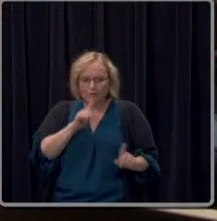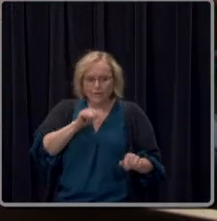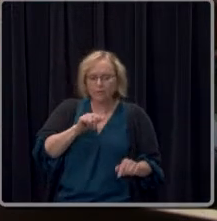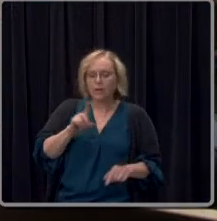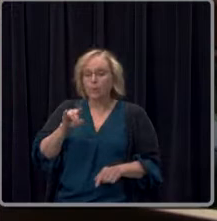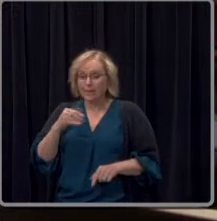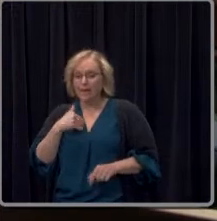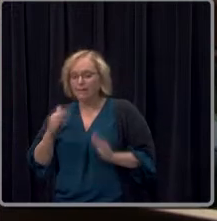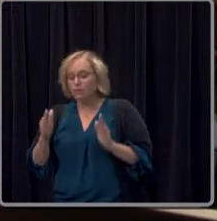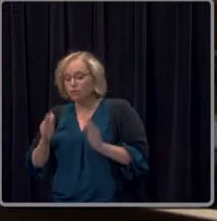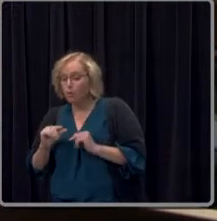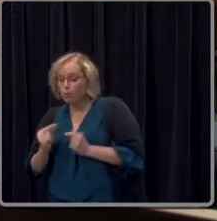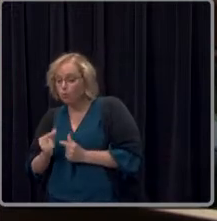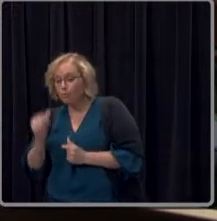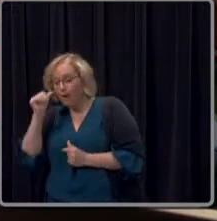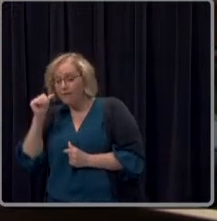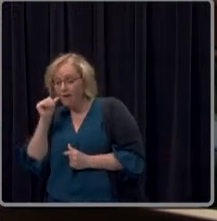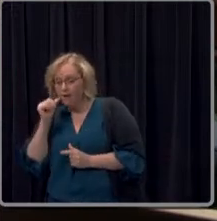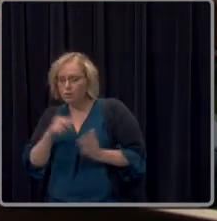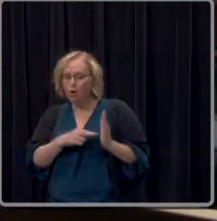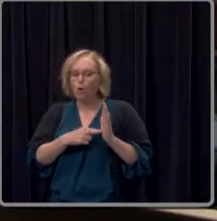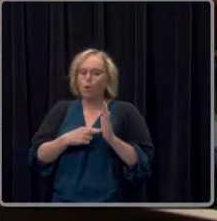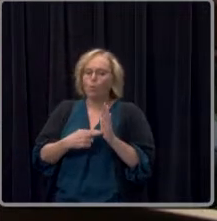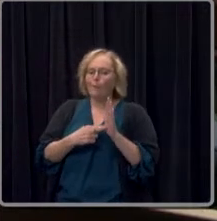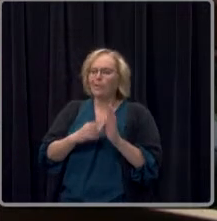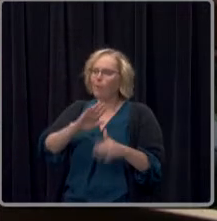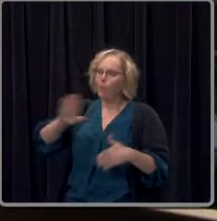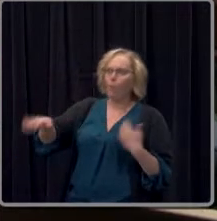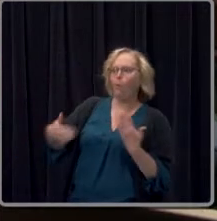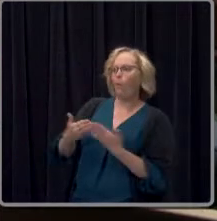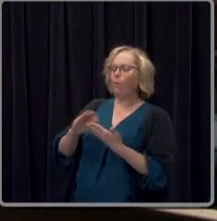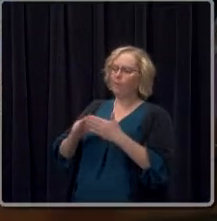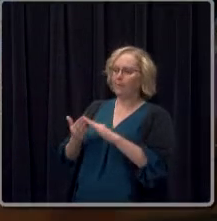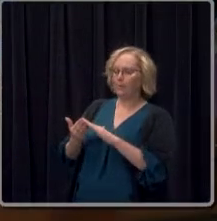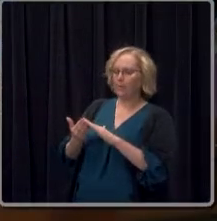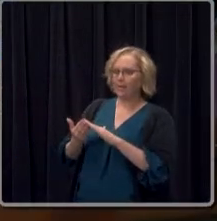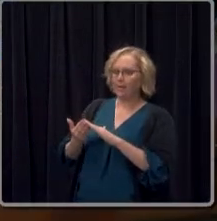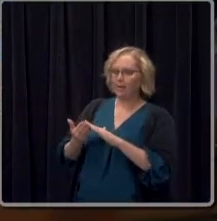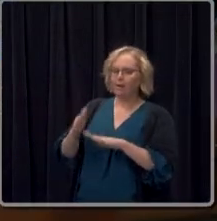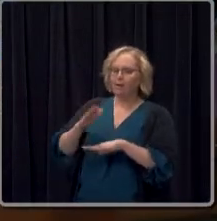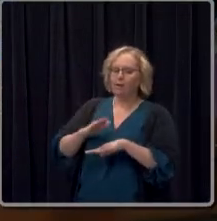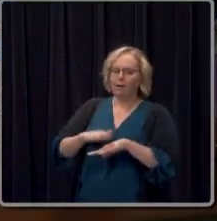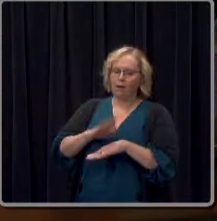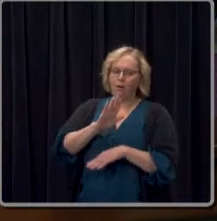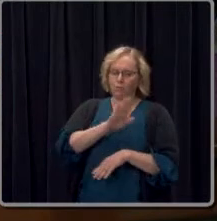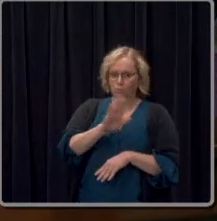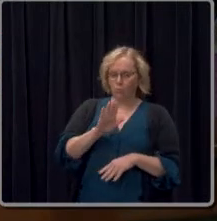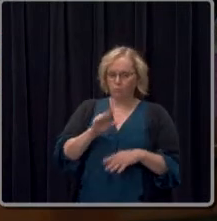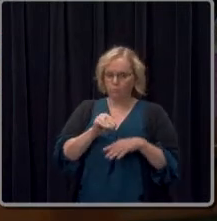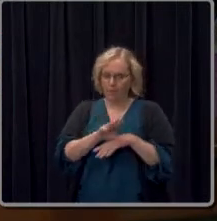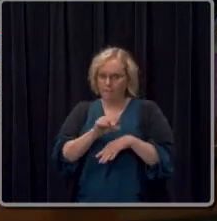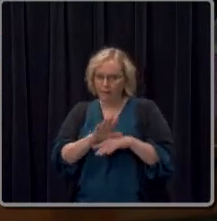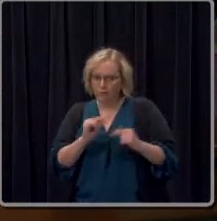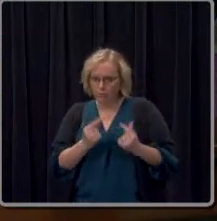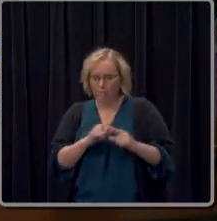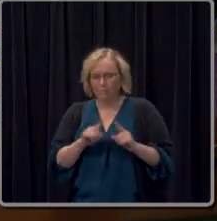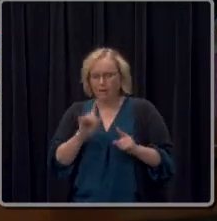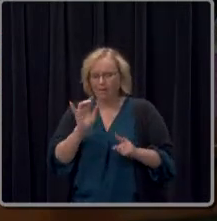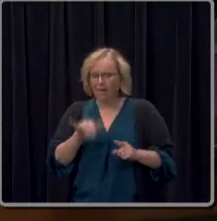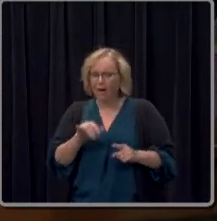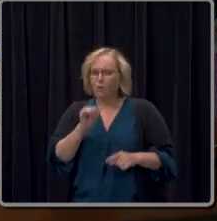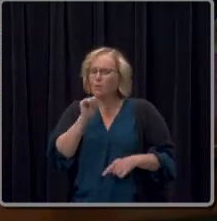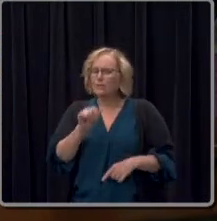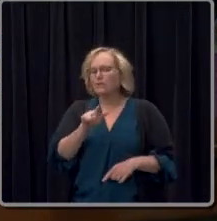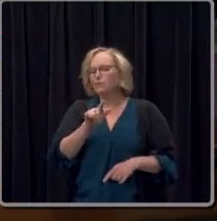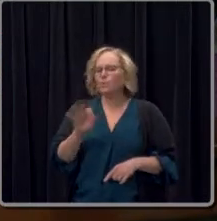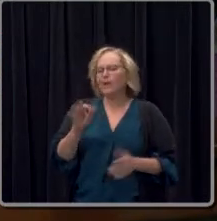small group of adults representing the community on your advisory group. But that wasn't 29,000